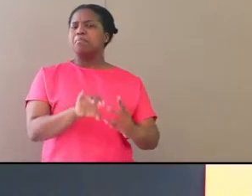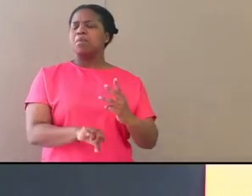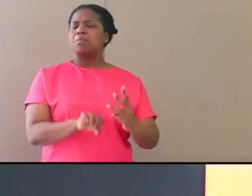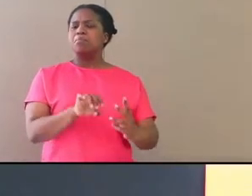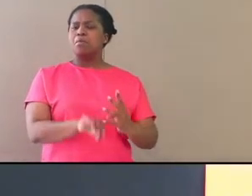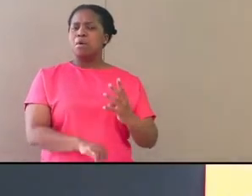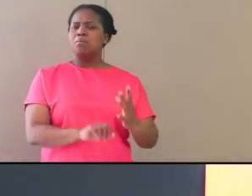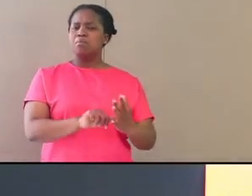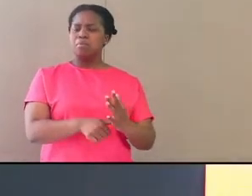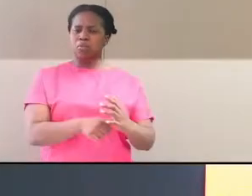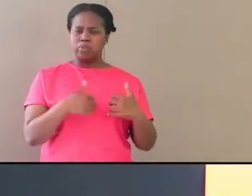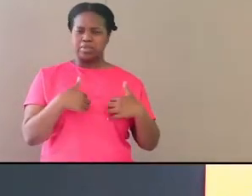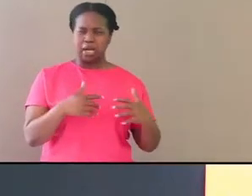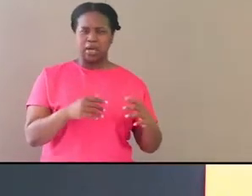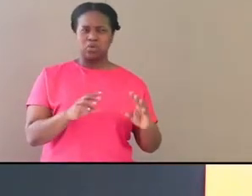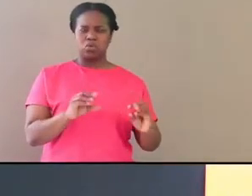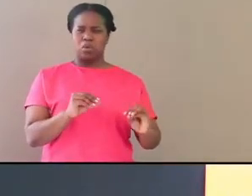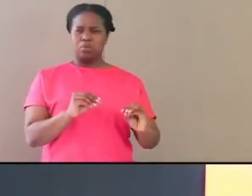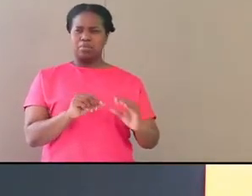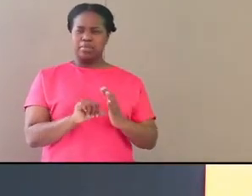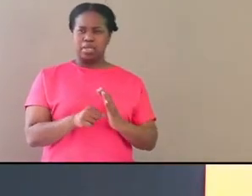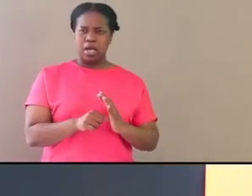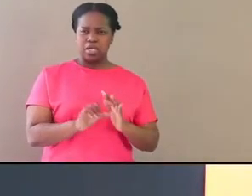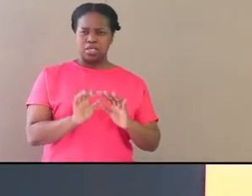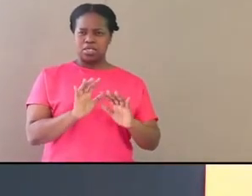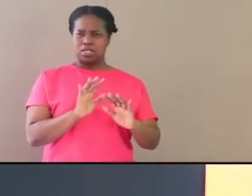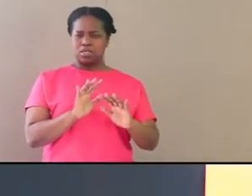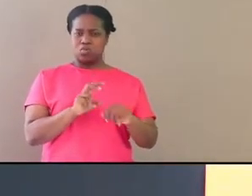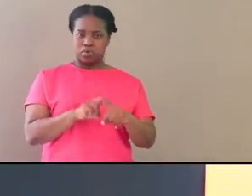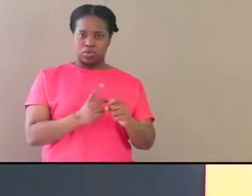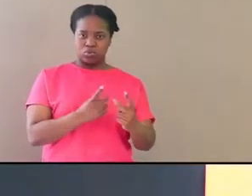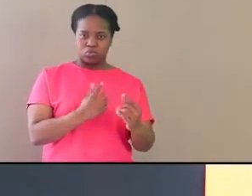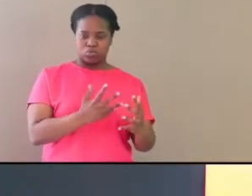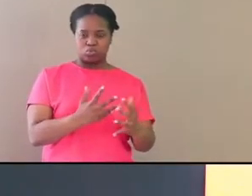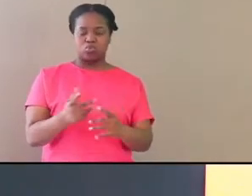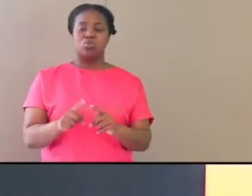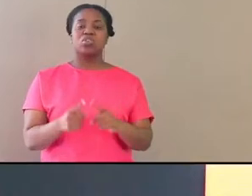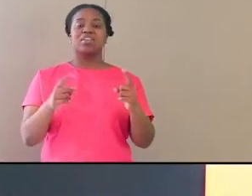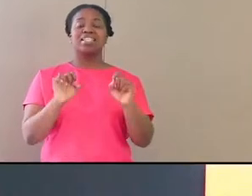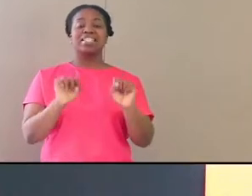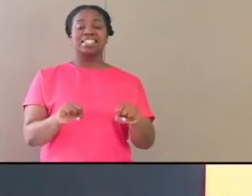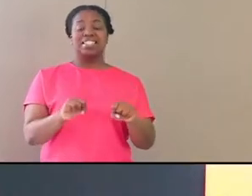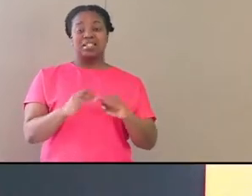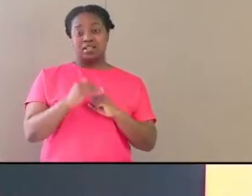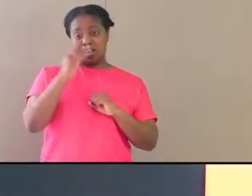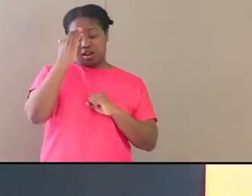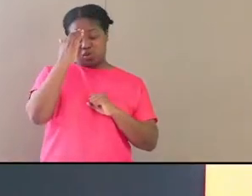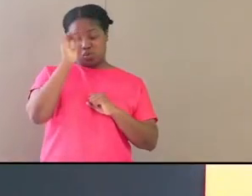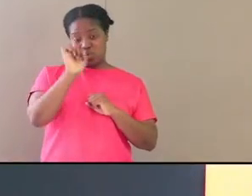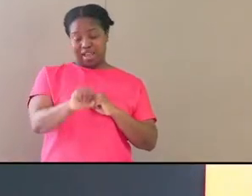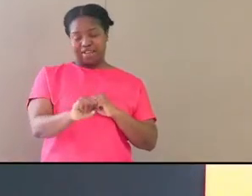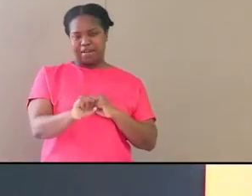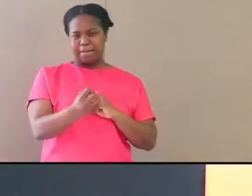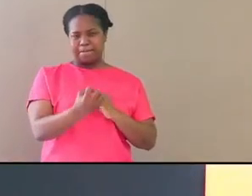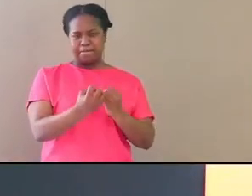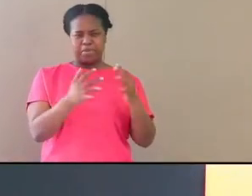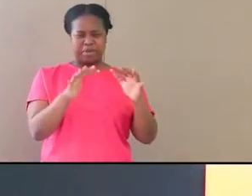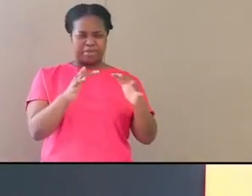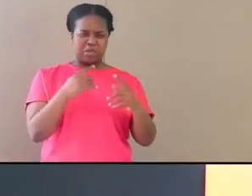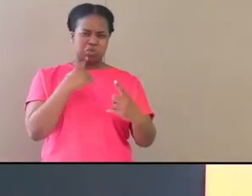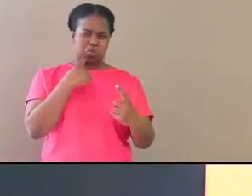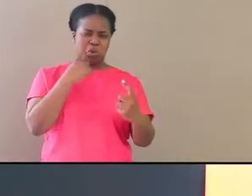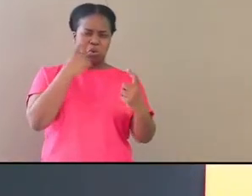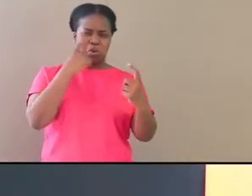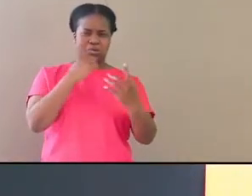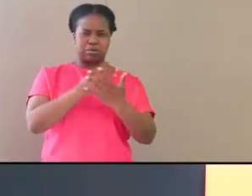starts and stops, but also we've re-looked at what needs to be done differently. Yes, I know that there's a cry out there to say some